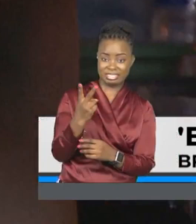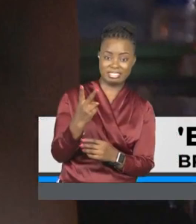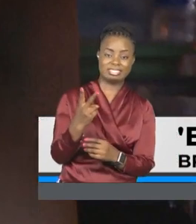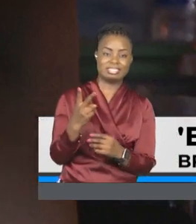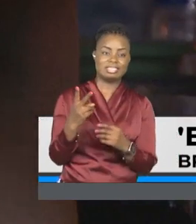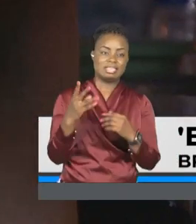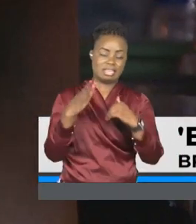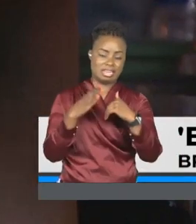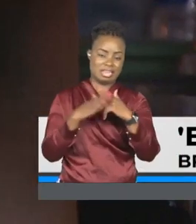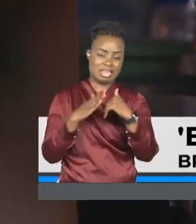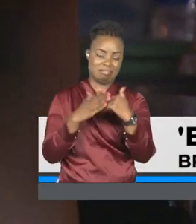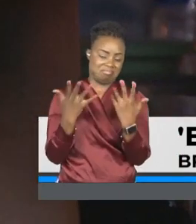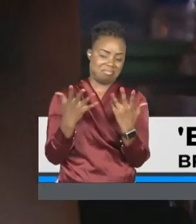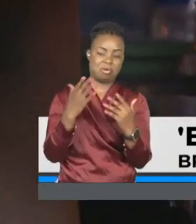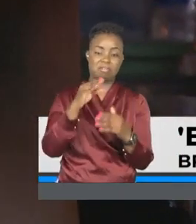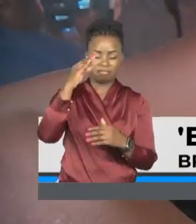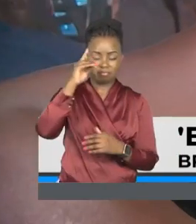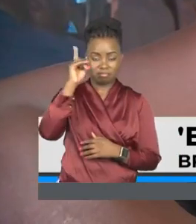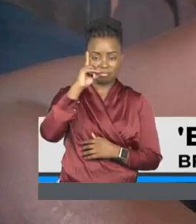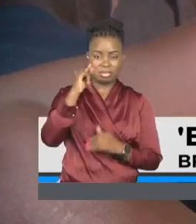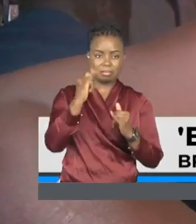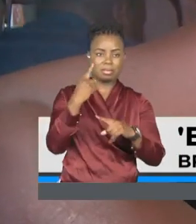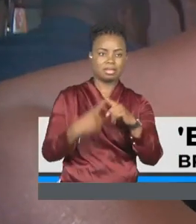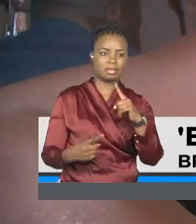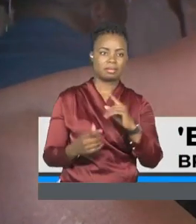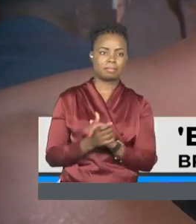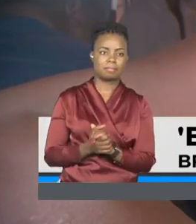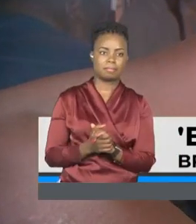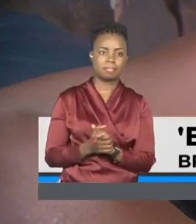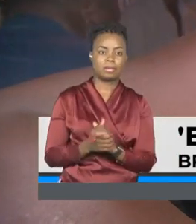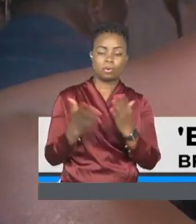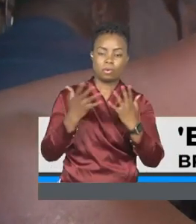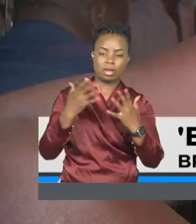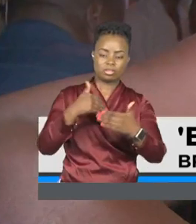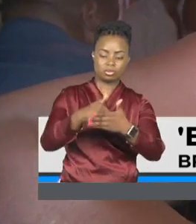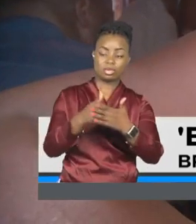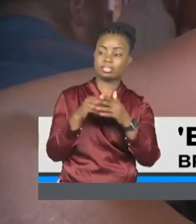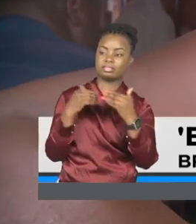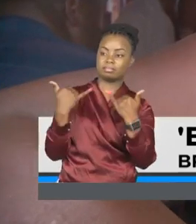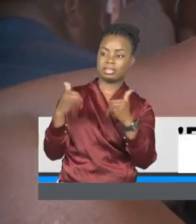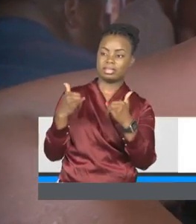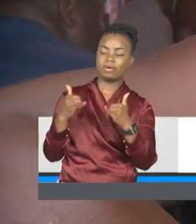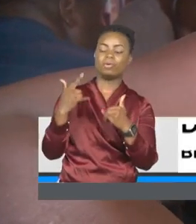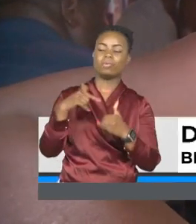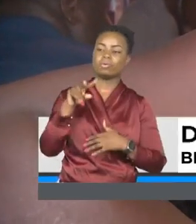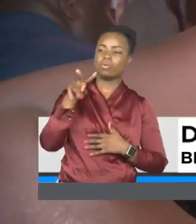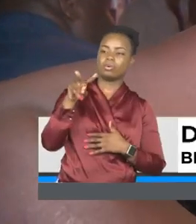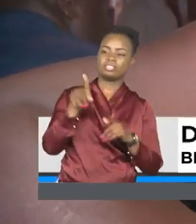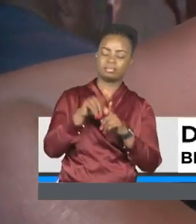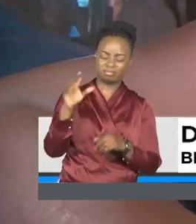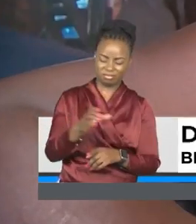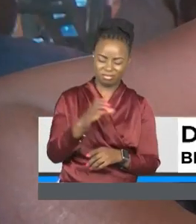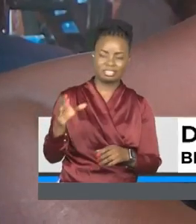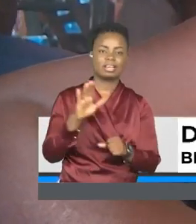year. But could that be changing? When the ball is being played, we watch and we drink a lot.